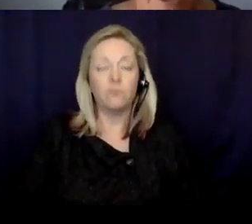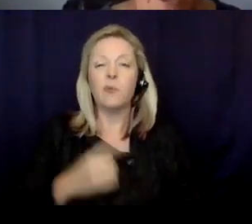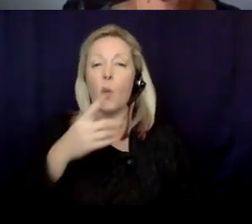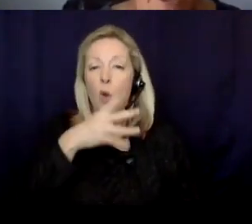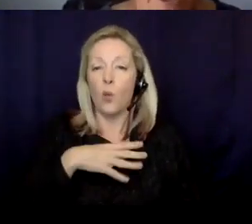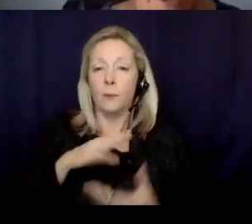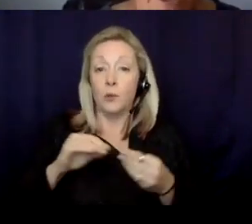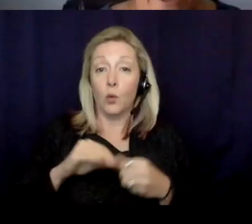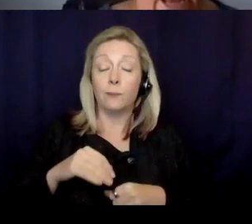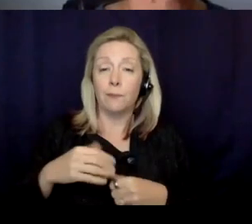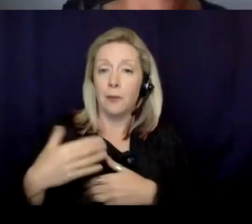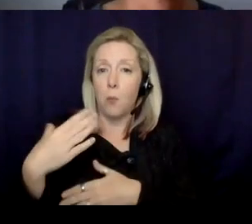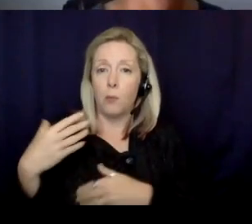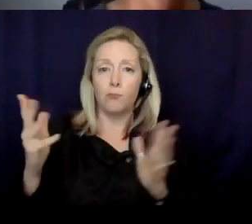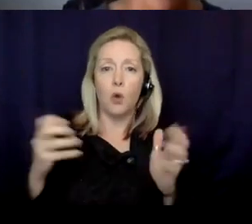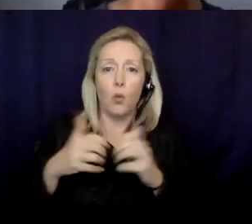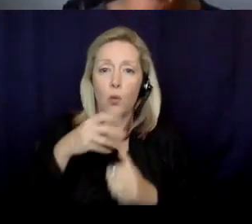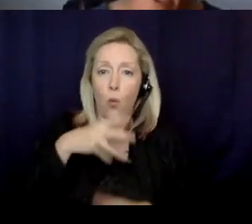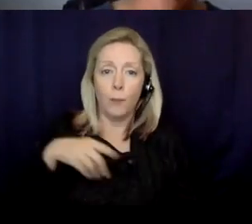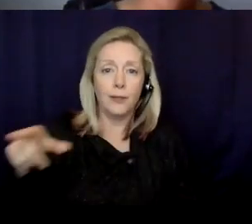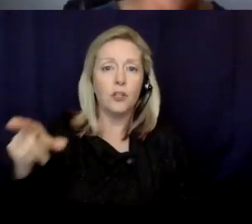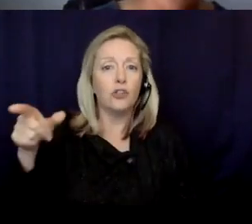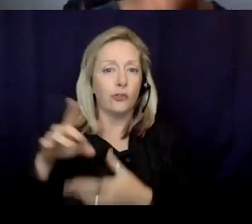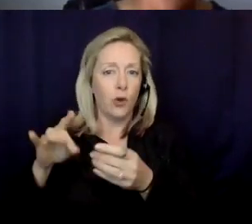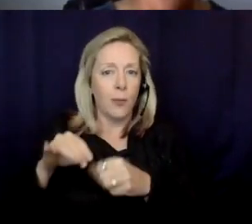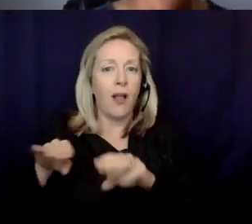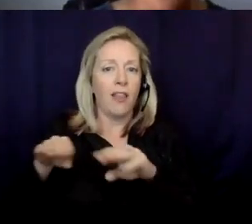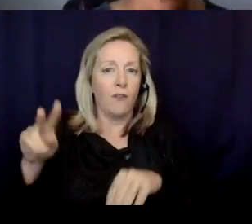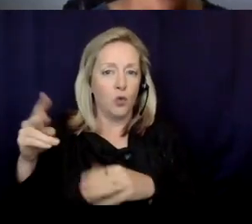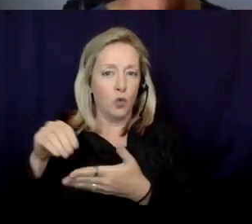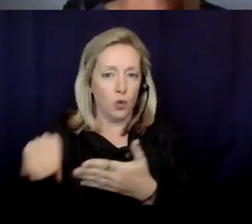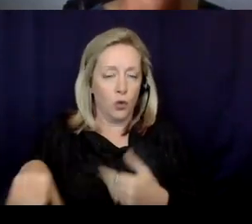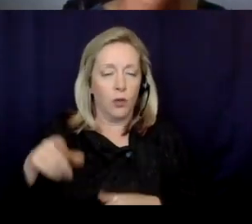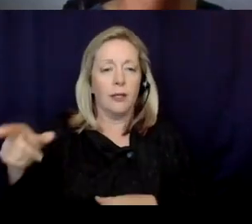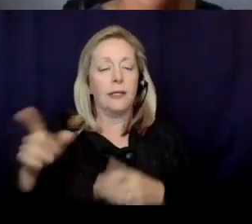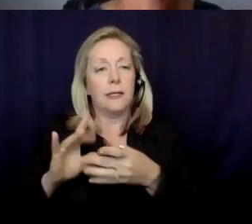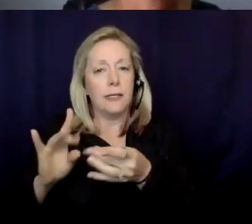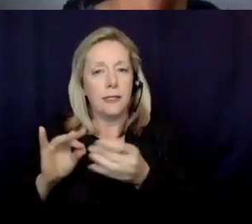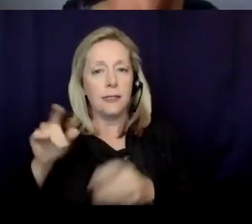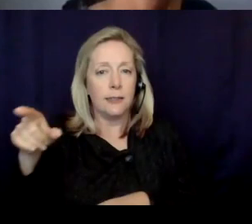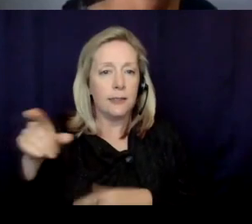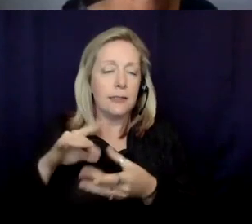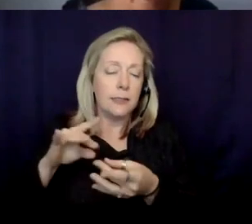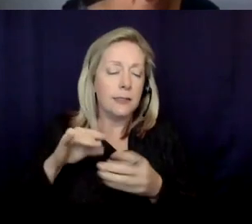to earlier today, who was talking about a child who's at level 2, was talking about the